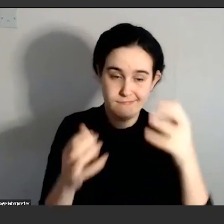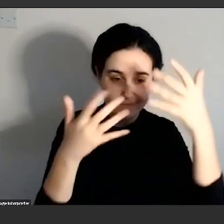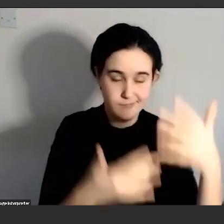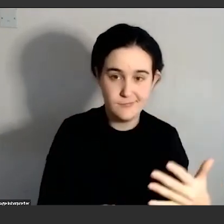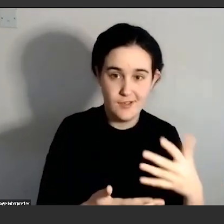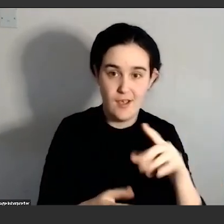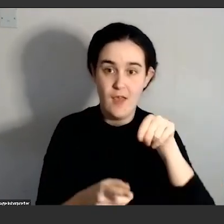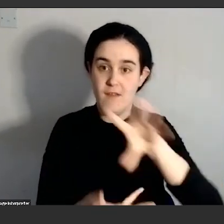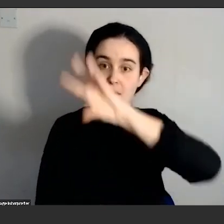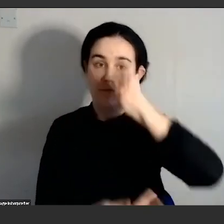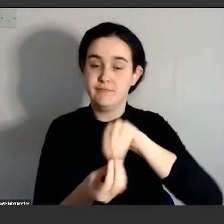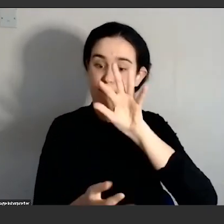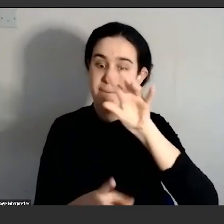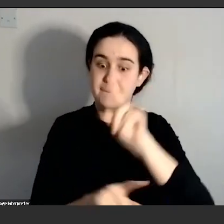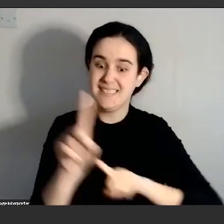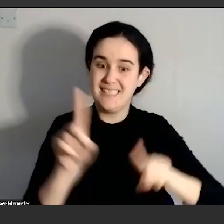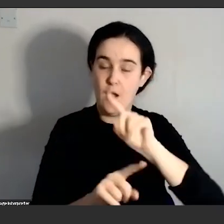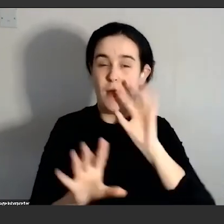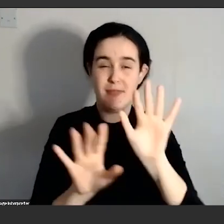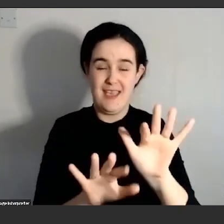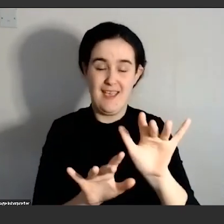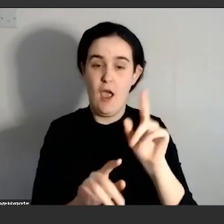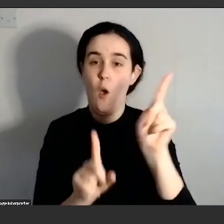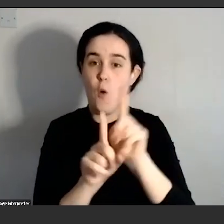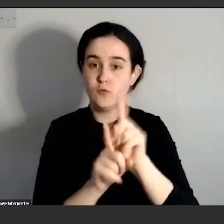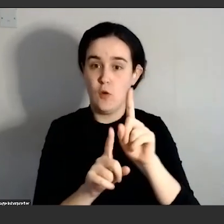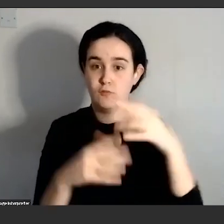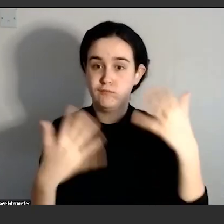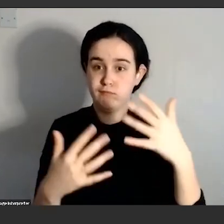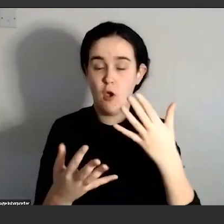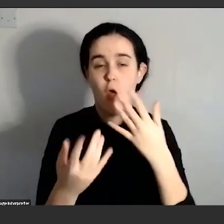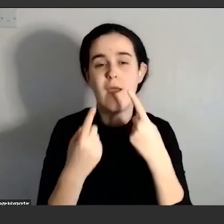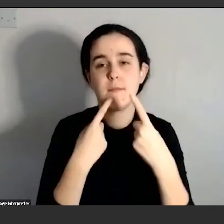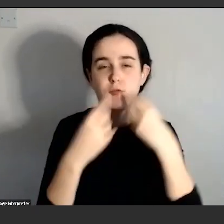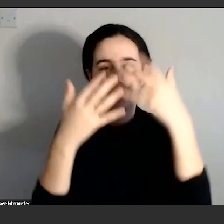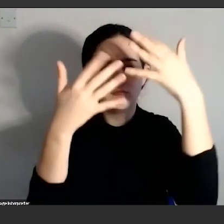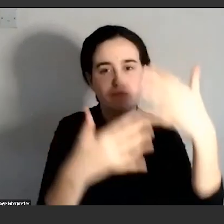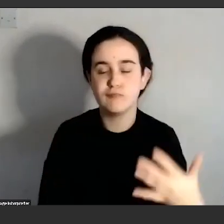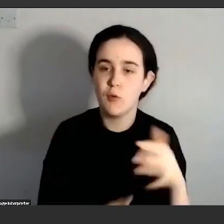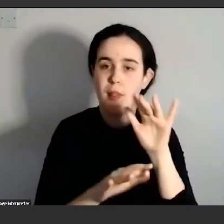Disability Summit, Thematic Pre-Summit on disability inclusion in the health sector.